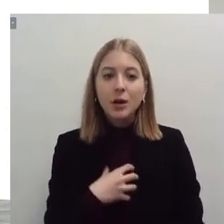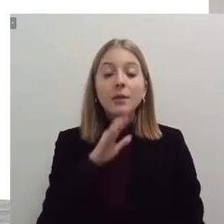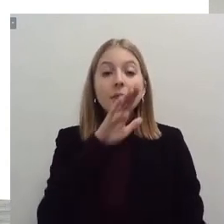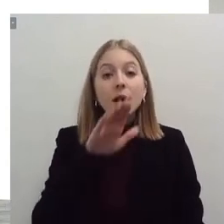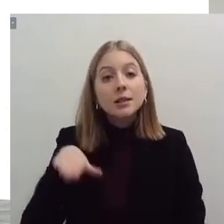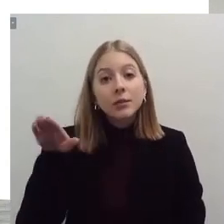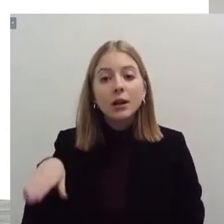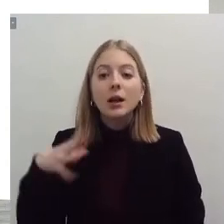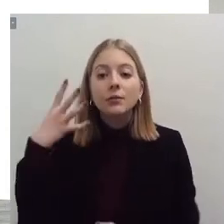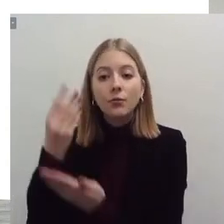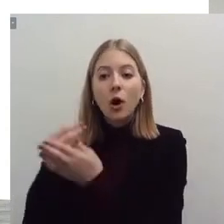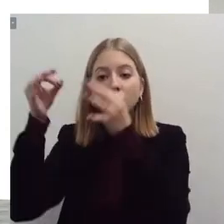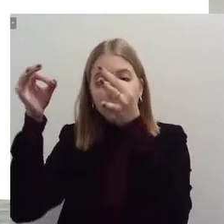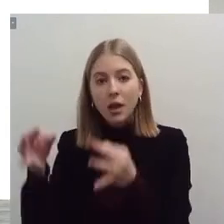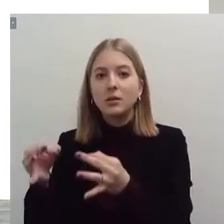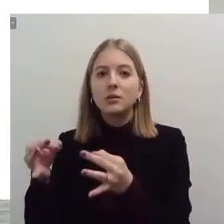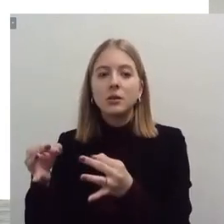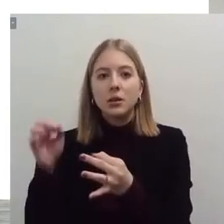adults, we talk about the rights.